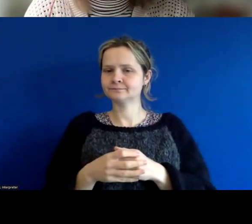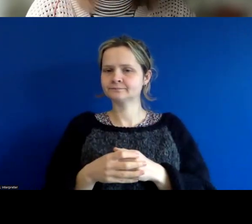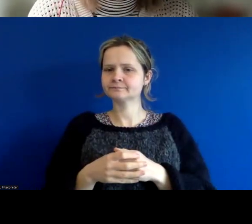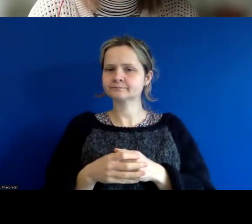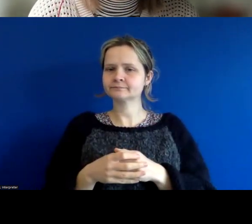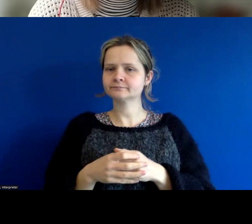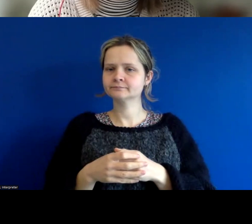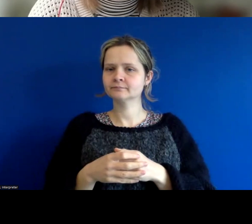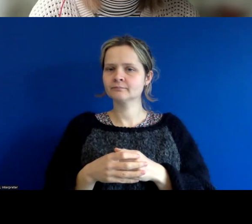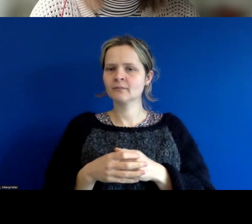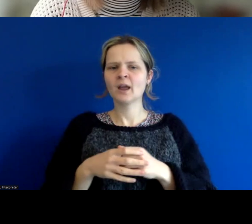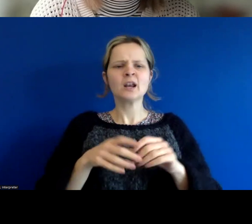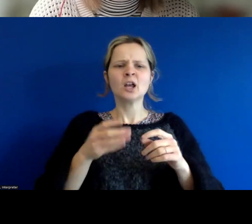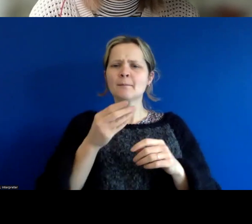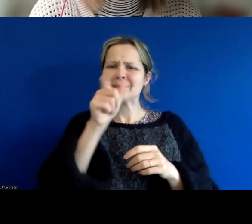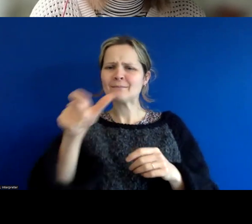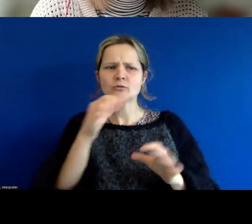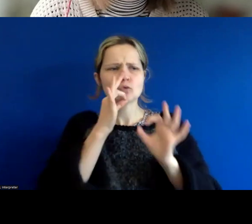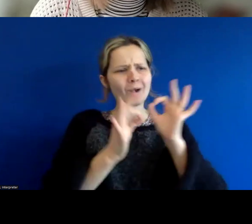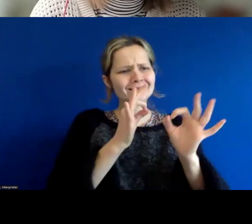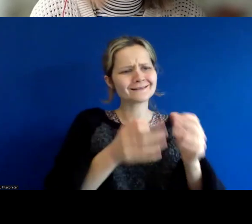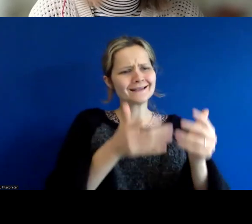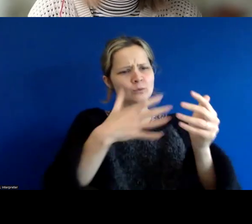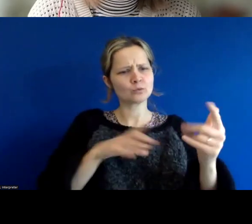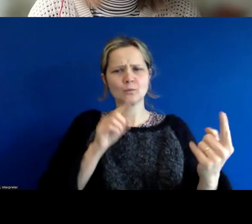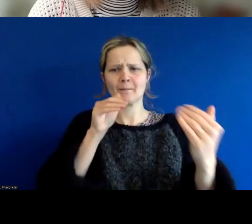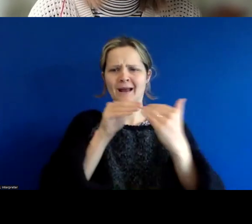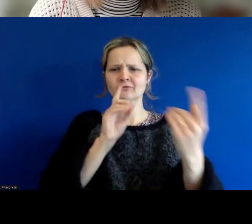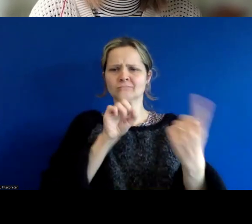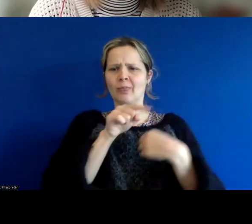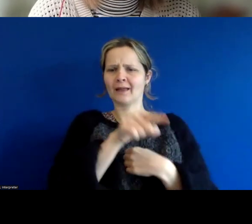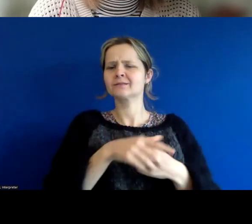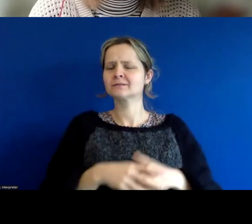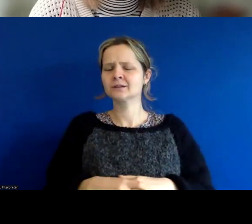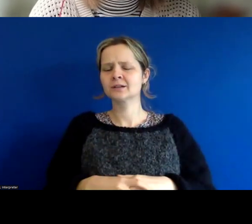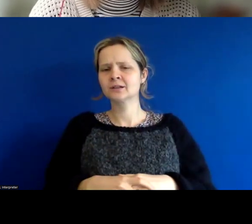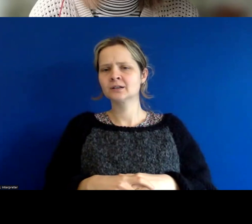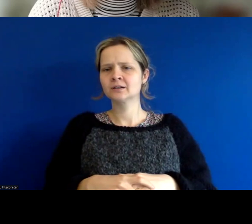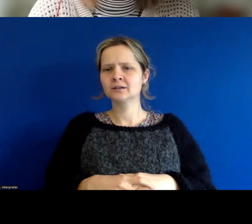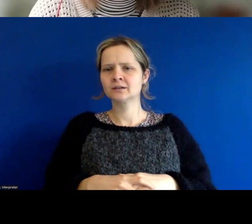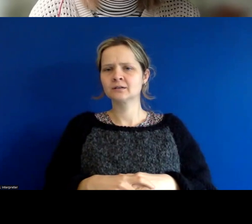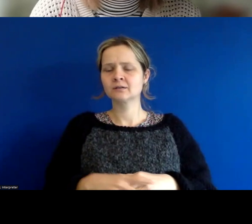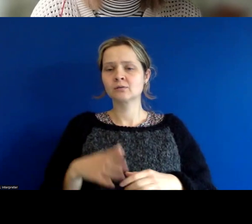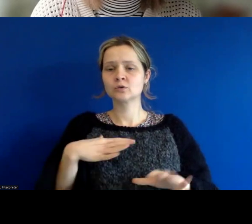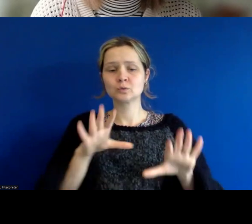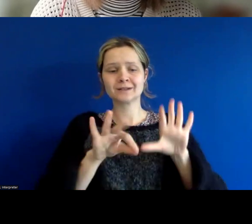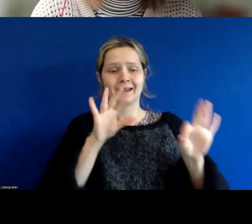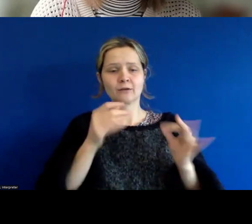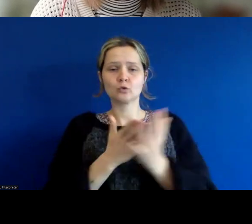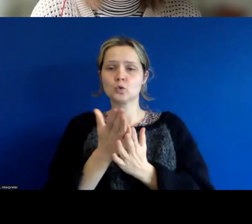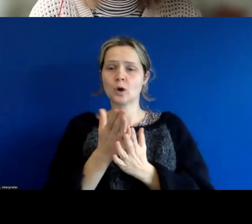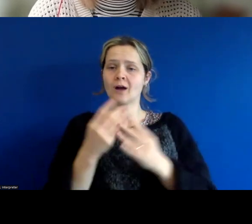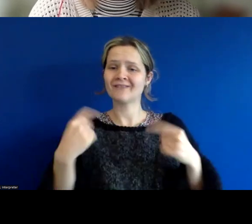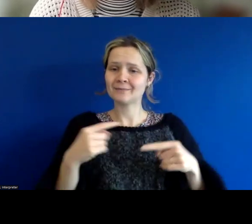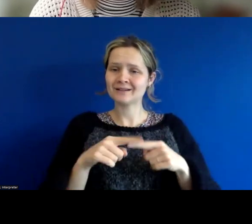what data people are interested in. The data selected for launch was selected via availability,